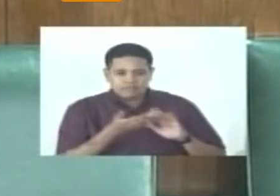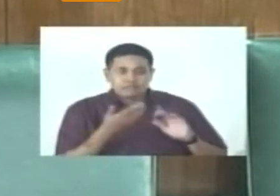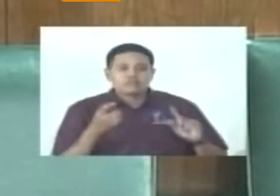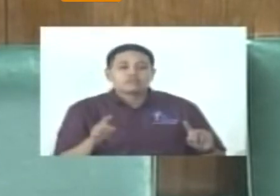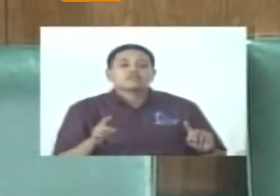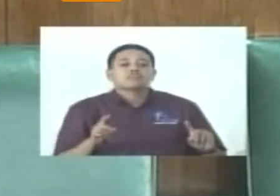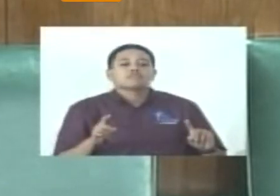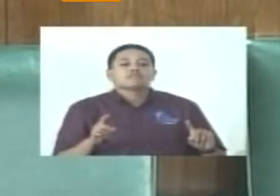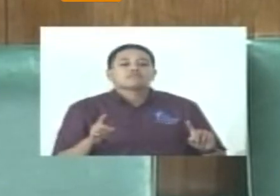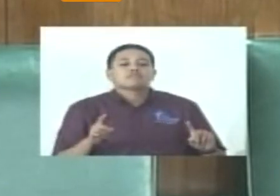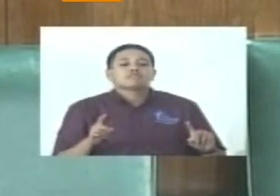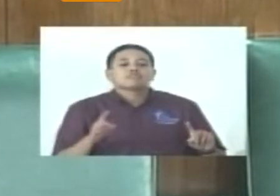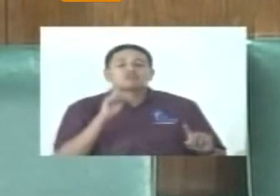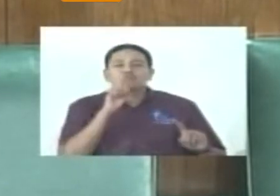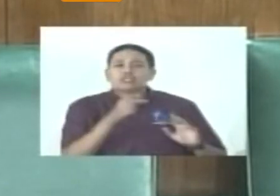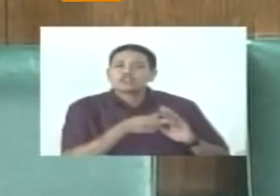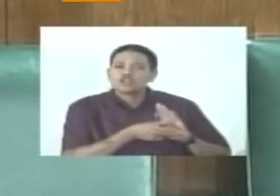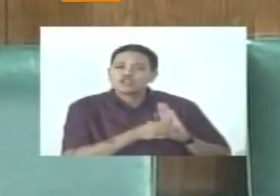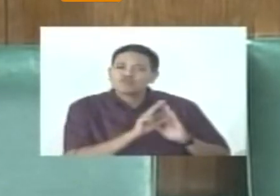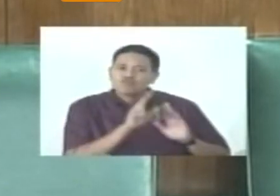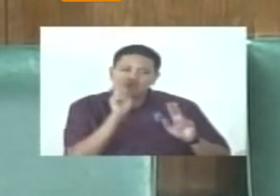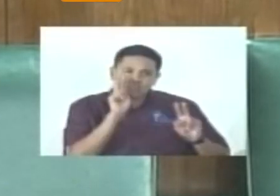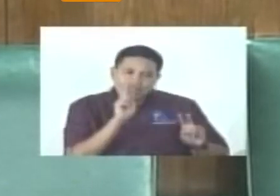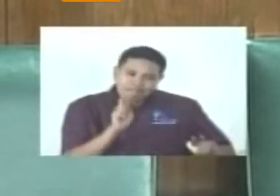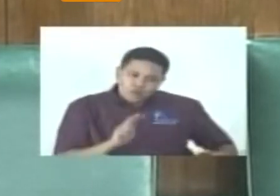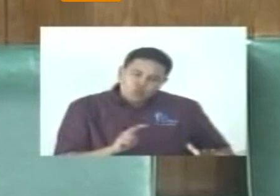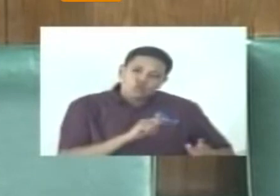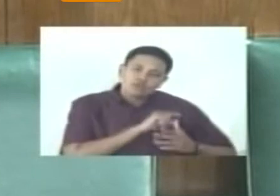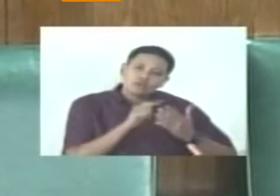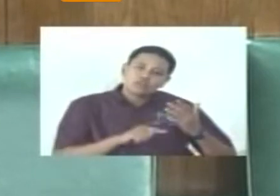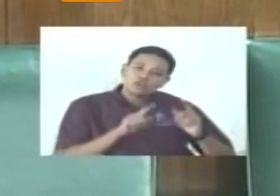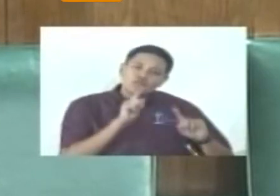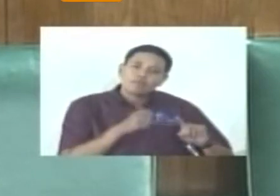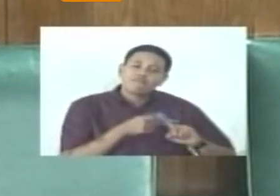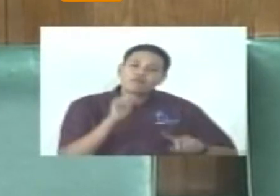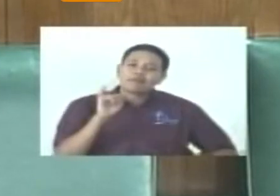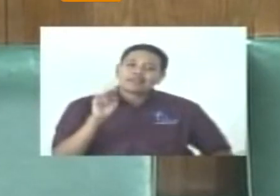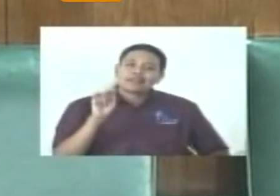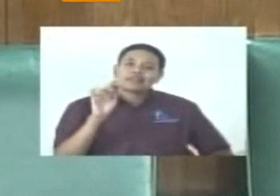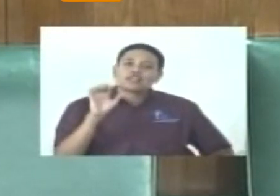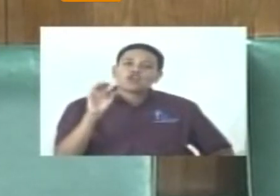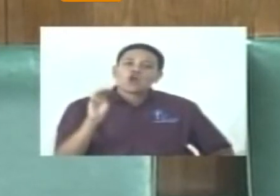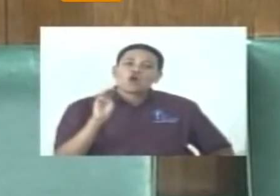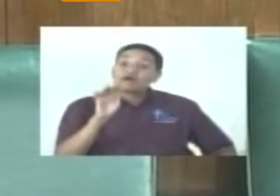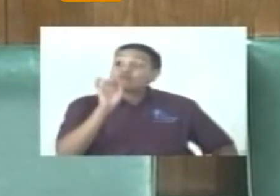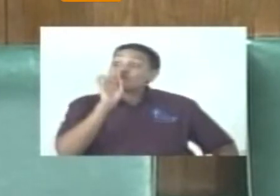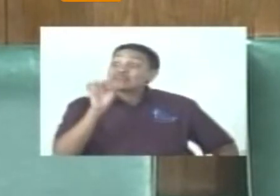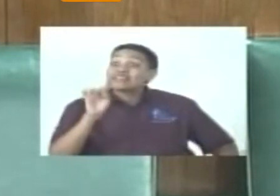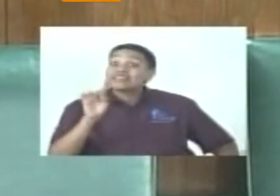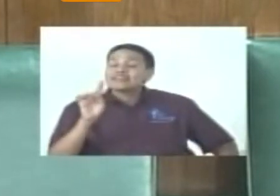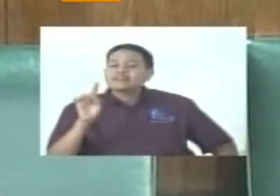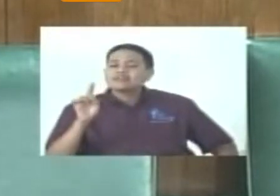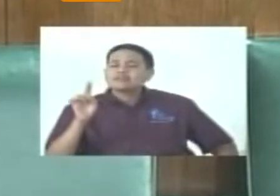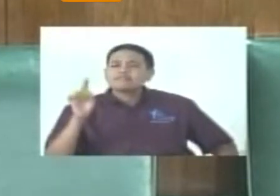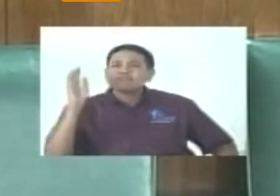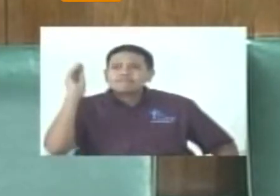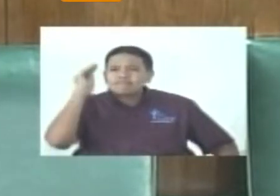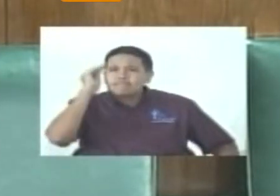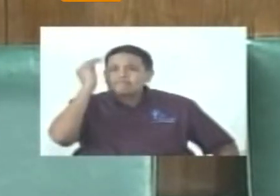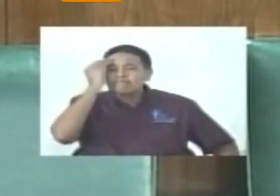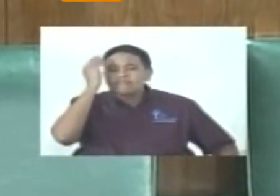and review this report from Indicom. It's damning on all of